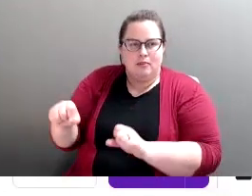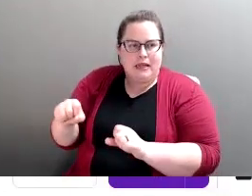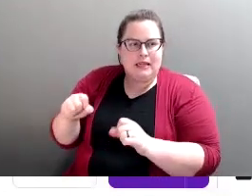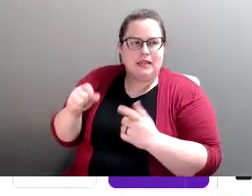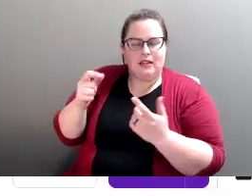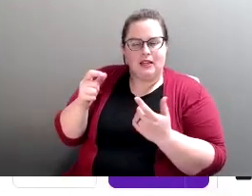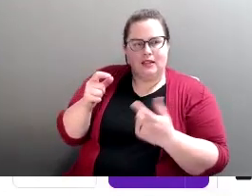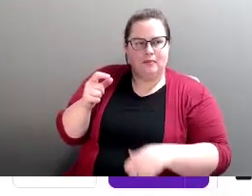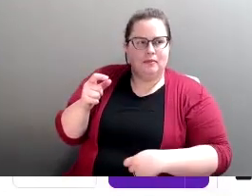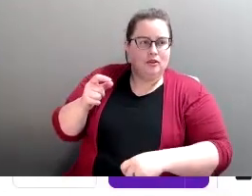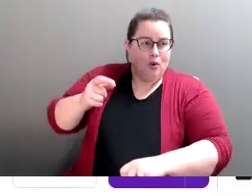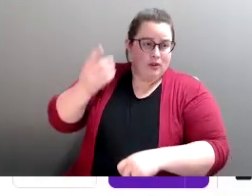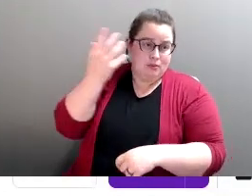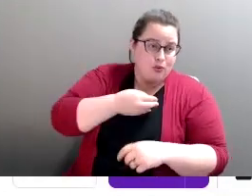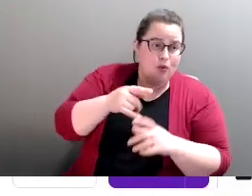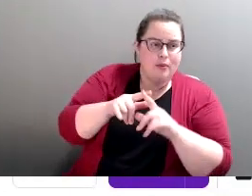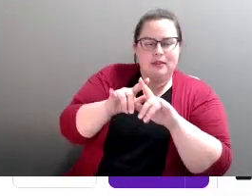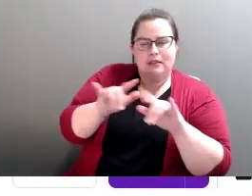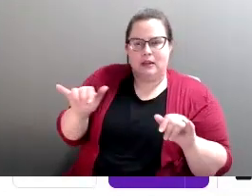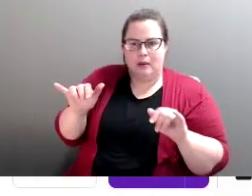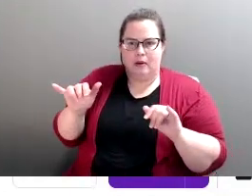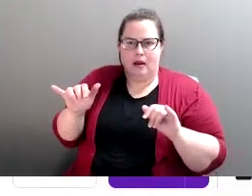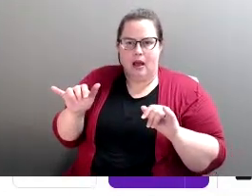plethora of beautiful things, but also there was this kind of,